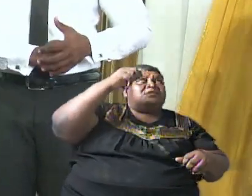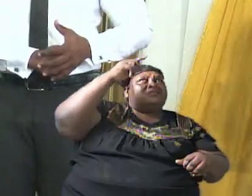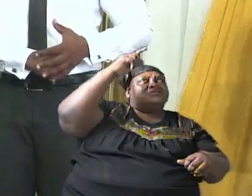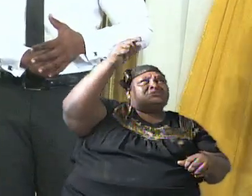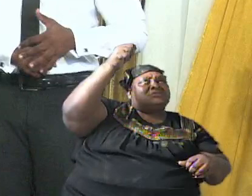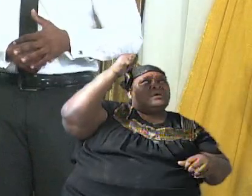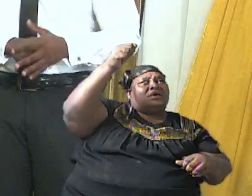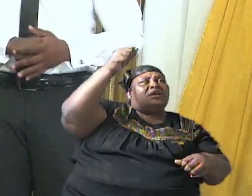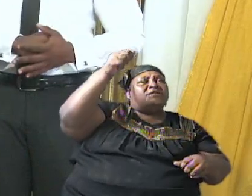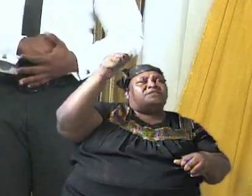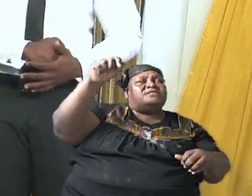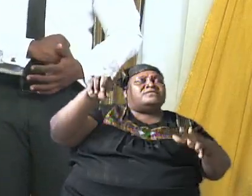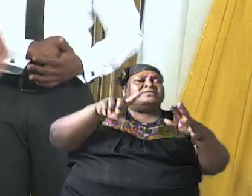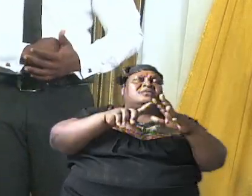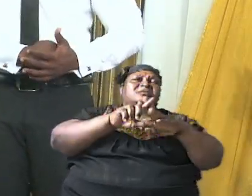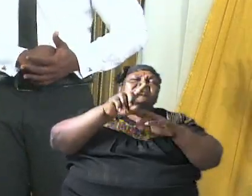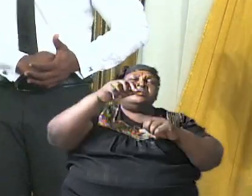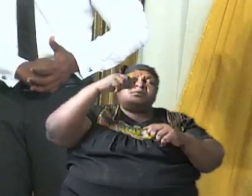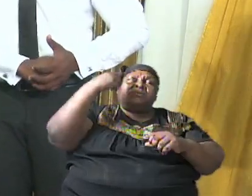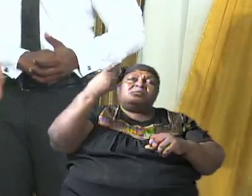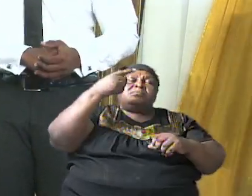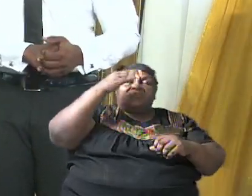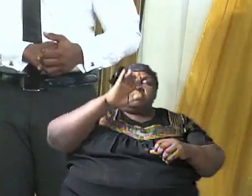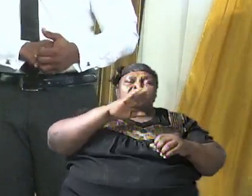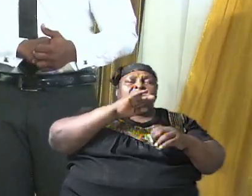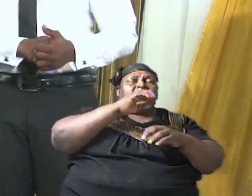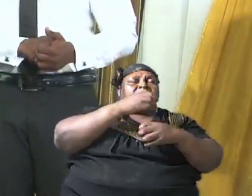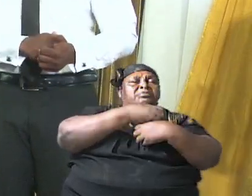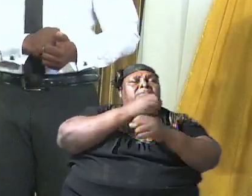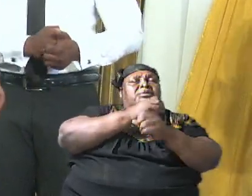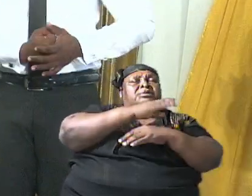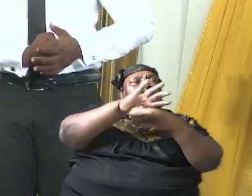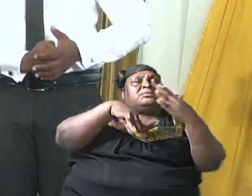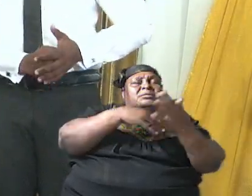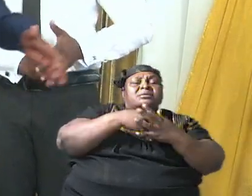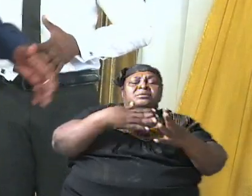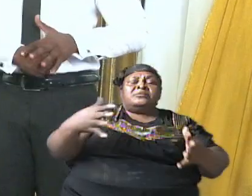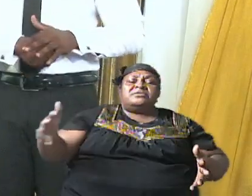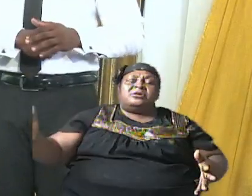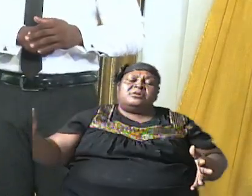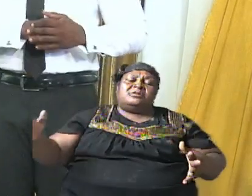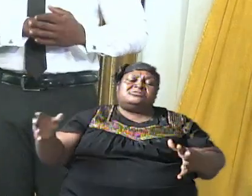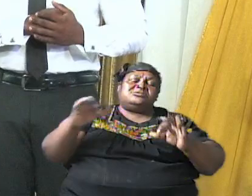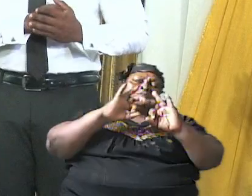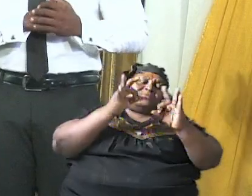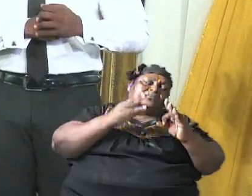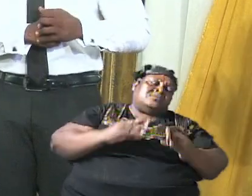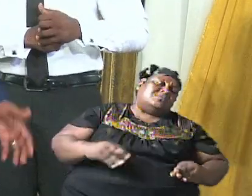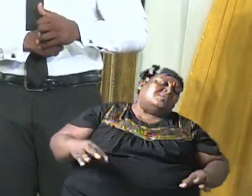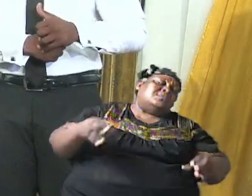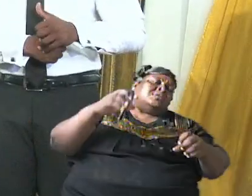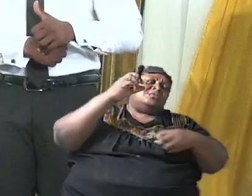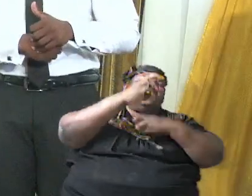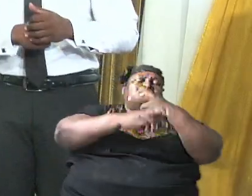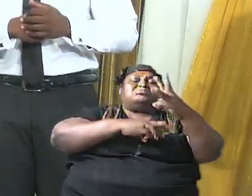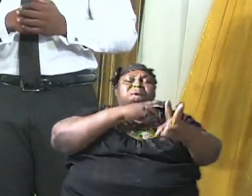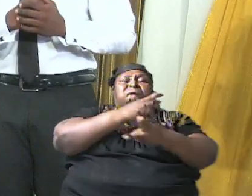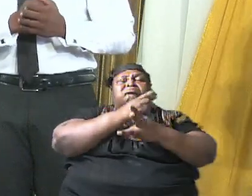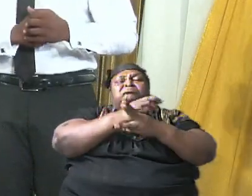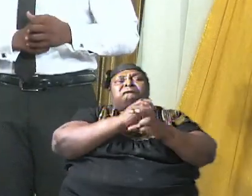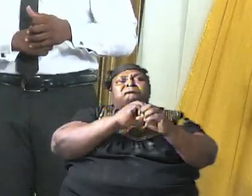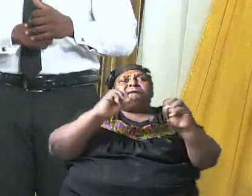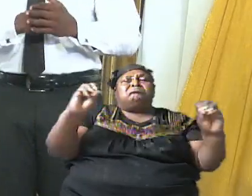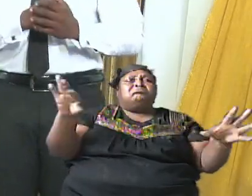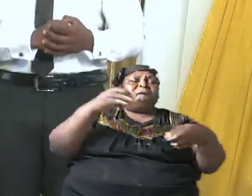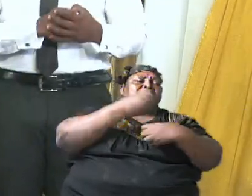God, Jesus, the God who created all things, Lord God. You fashion this world from nothing, Lord God, and